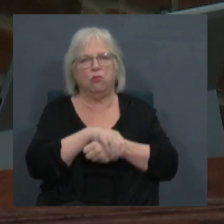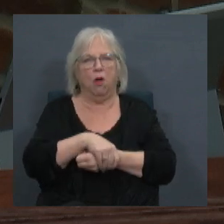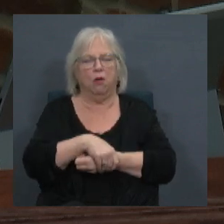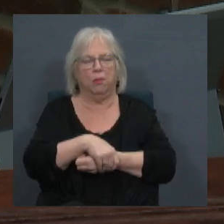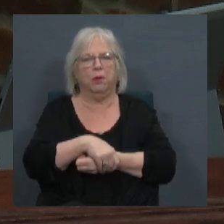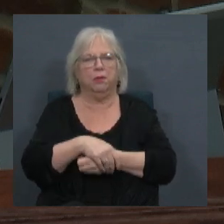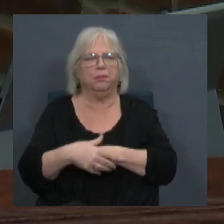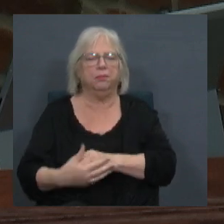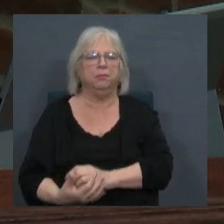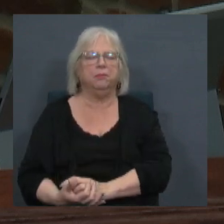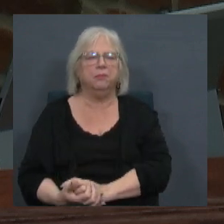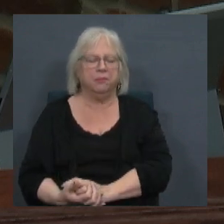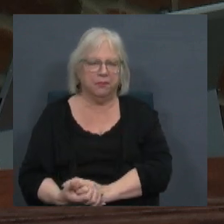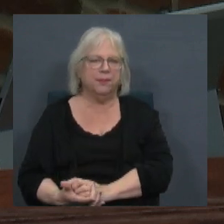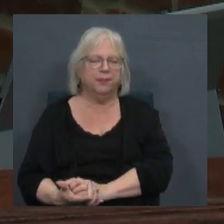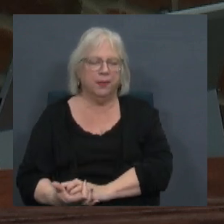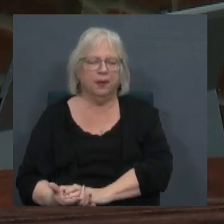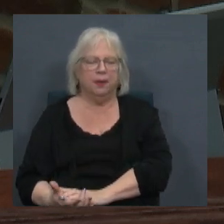especially.